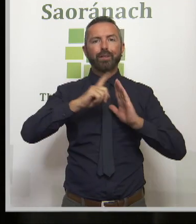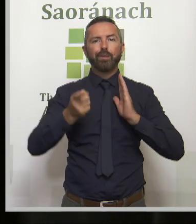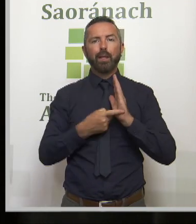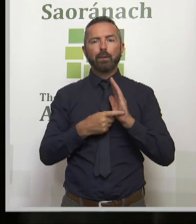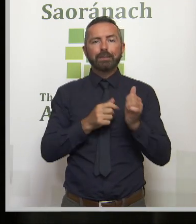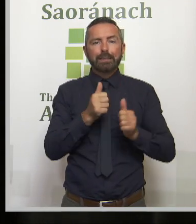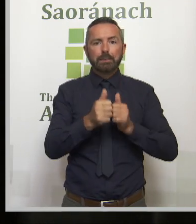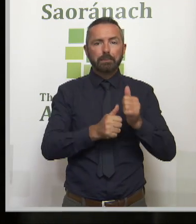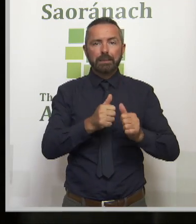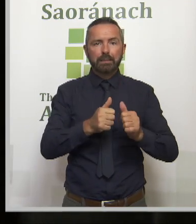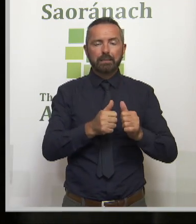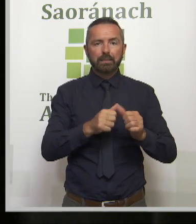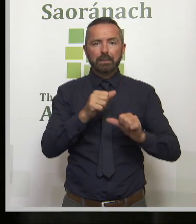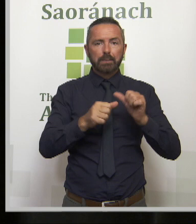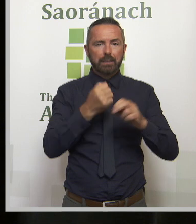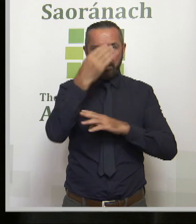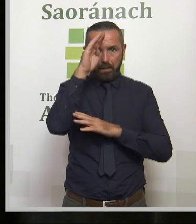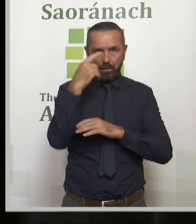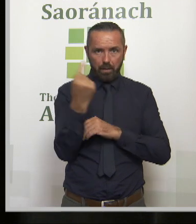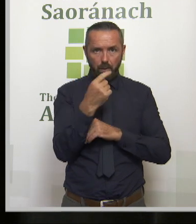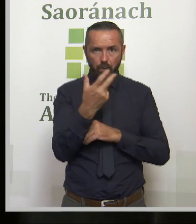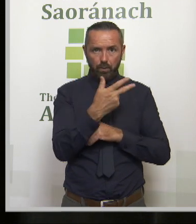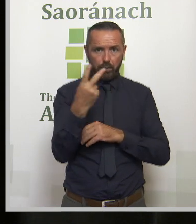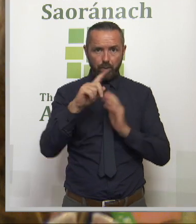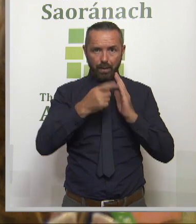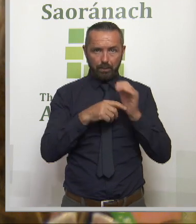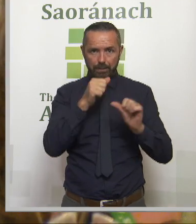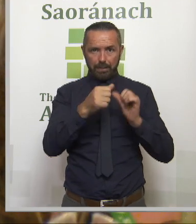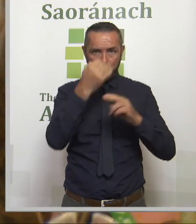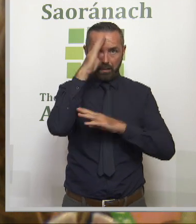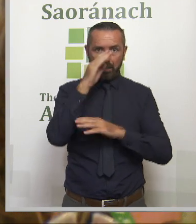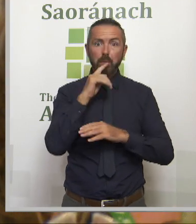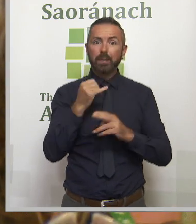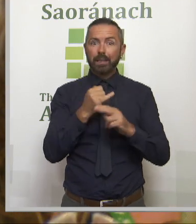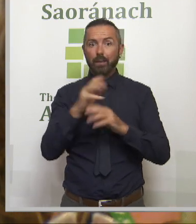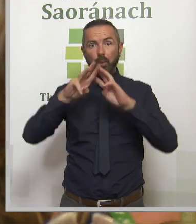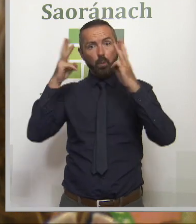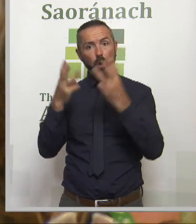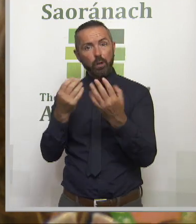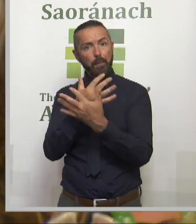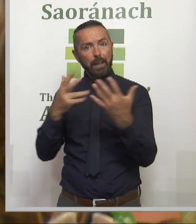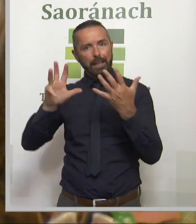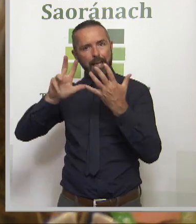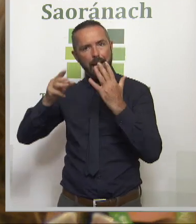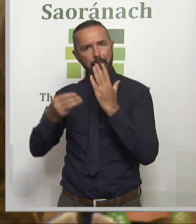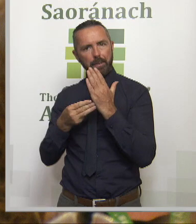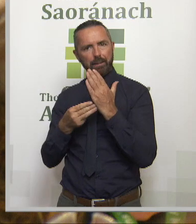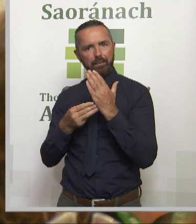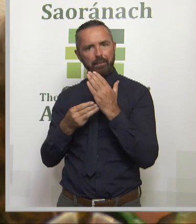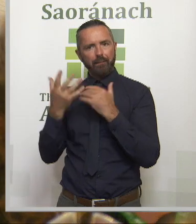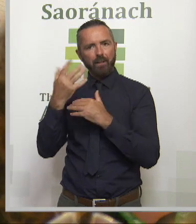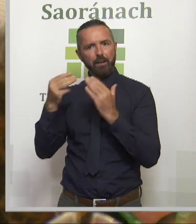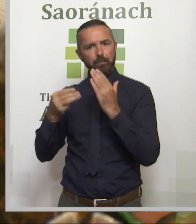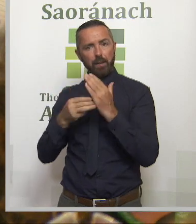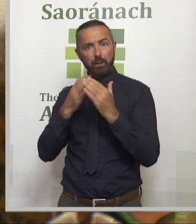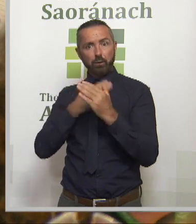species in Ireland. And if you look it up, you'll see there's about 8 million species in the world, 5 million species of insects alone,